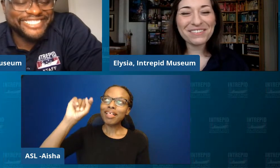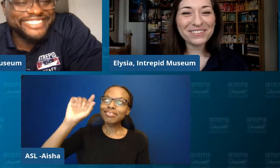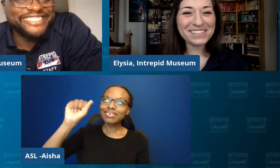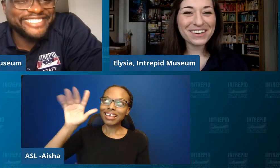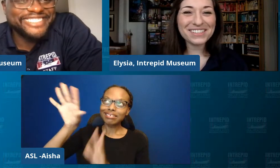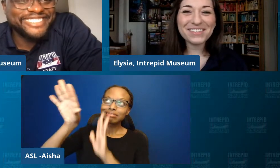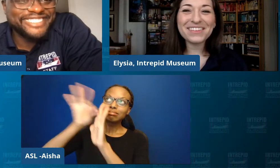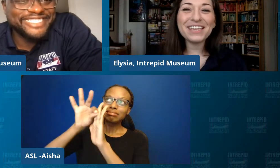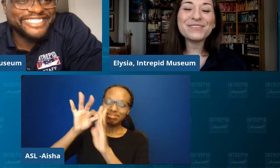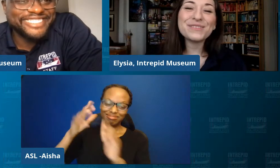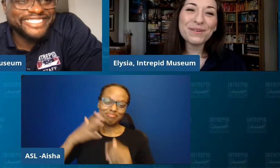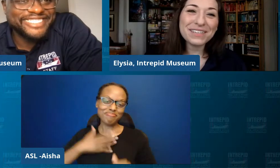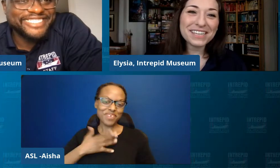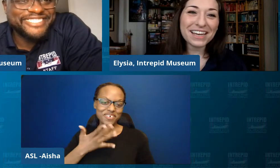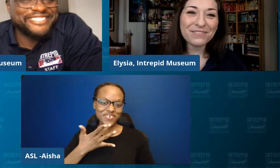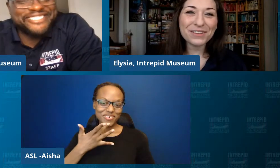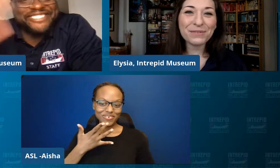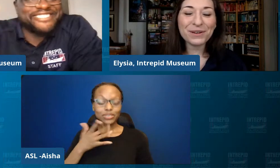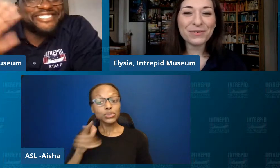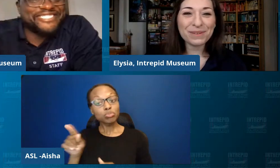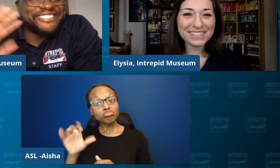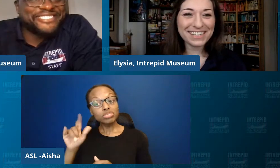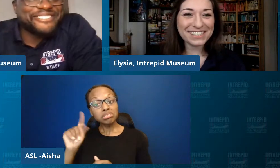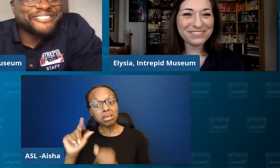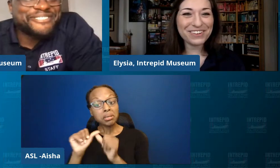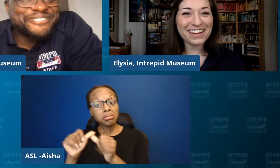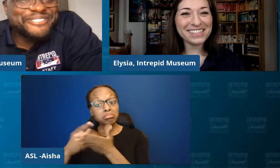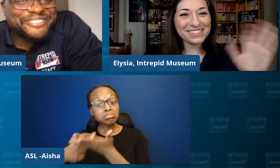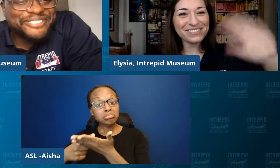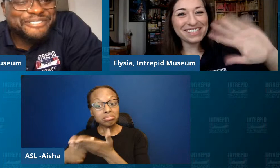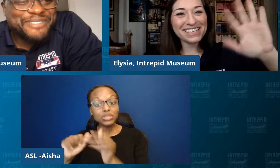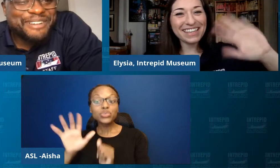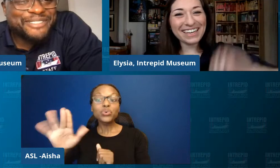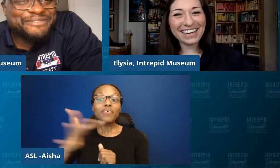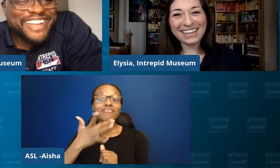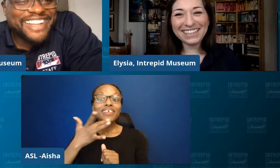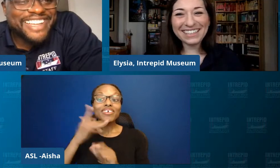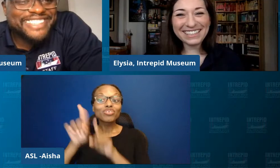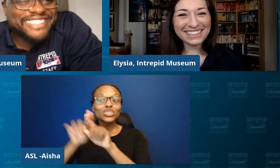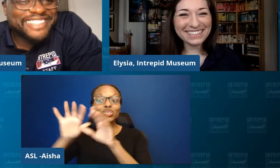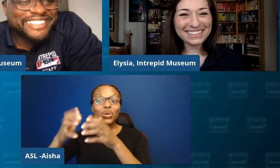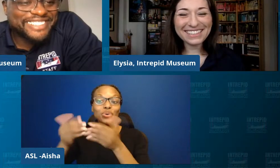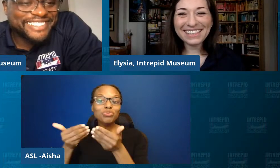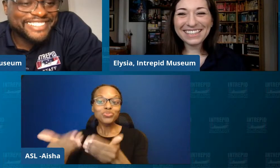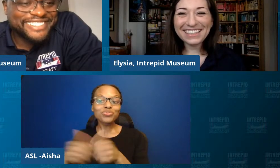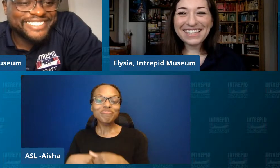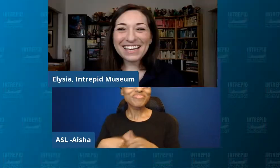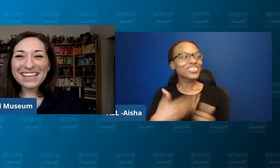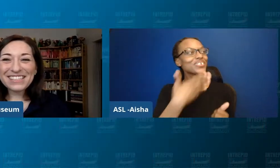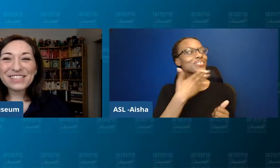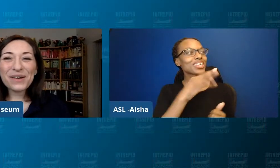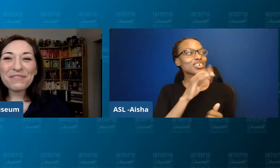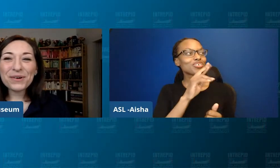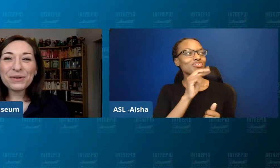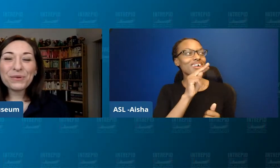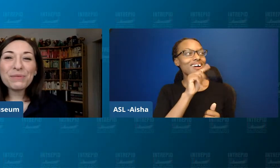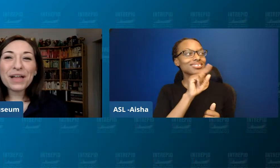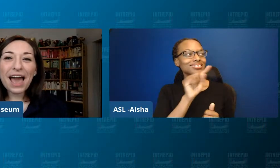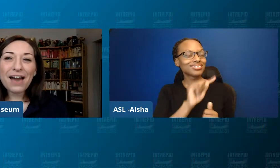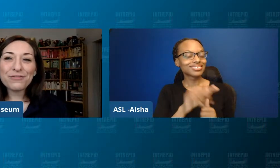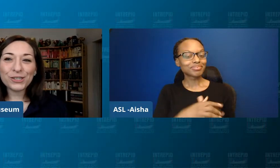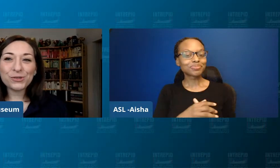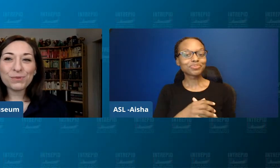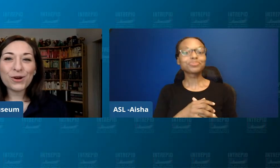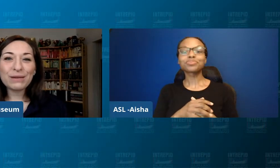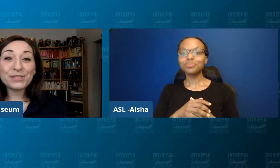your other favorite ones are too. Thank you so much again for that wonderful presentation, Franz. No problem. Bye, guys. So everyone, we